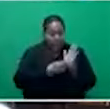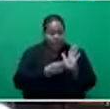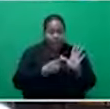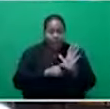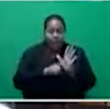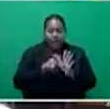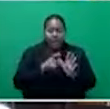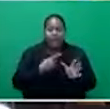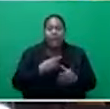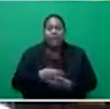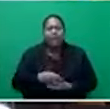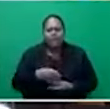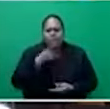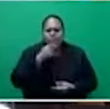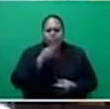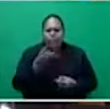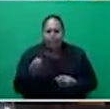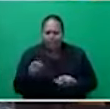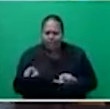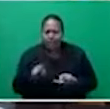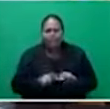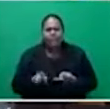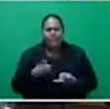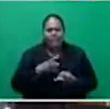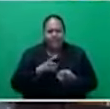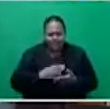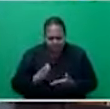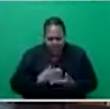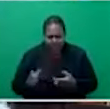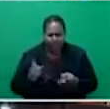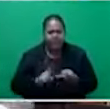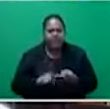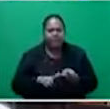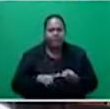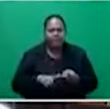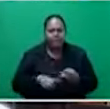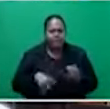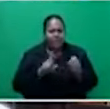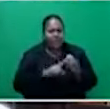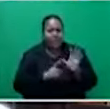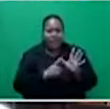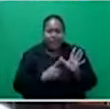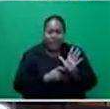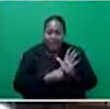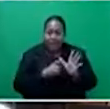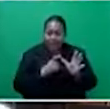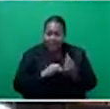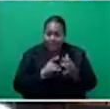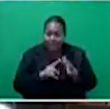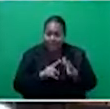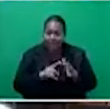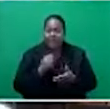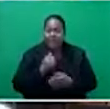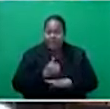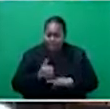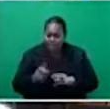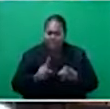government borrowed money from FNPF. Garase government borrowed money from FNPF. Mr. Speaker, sir, again, you see, this